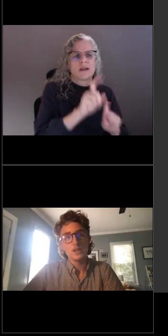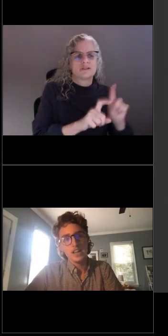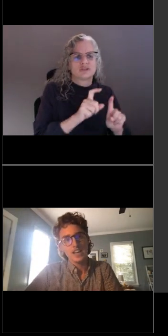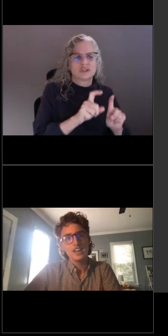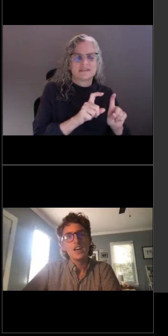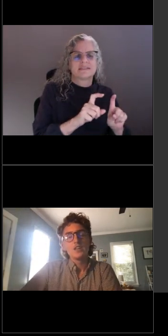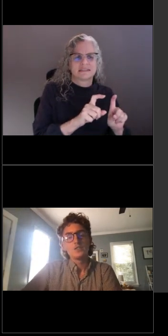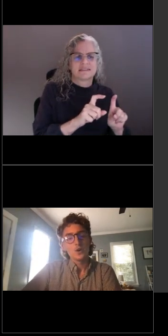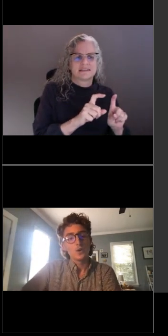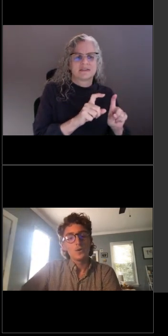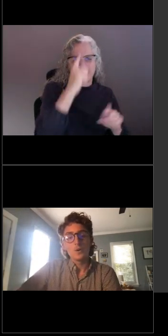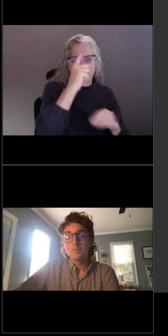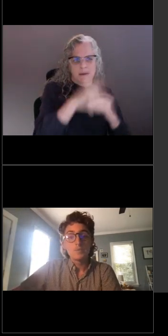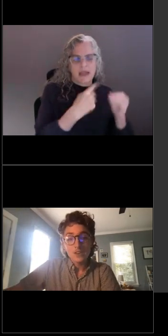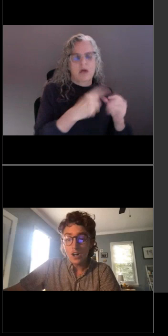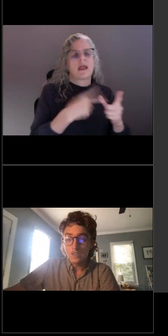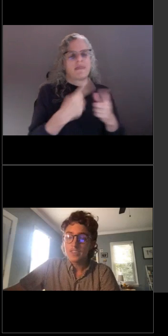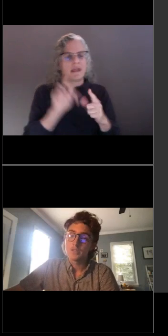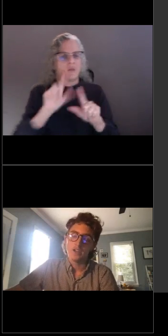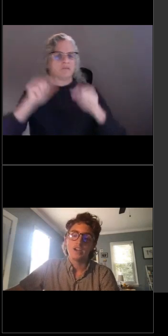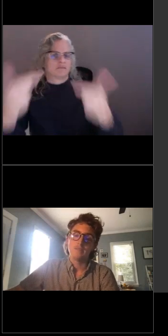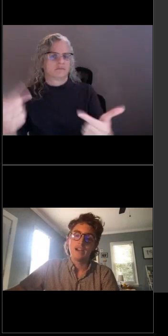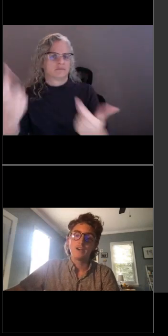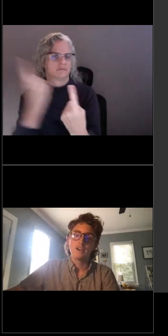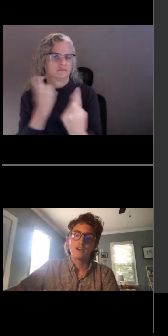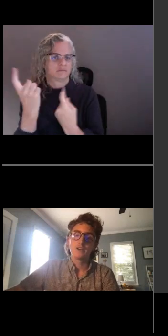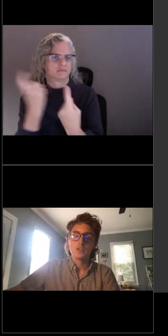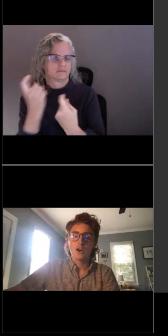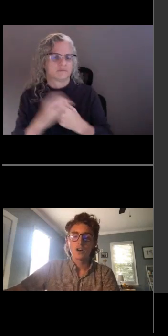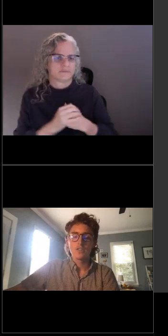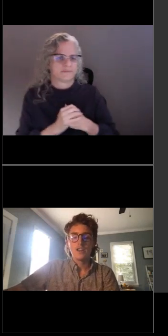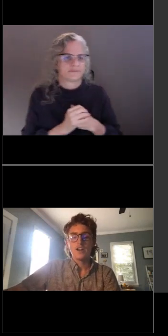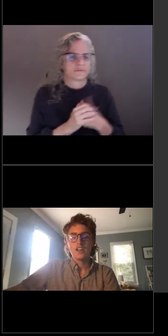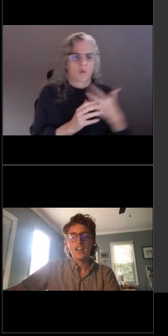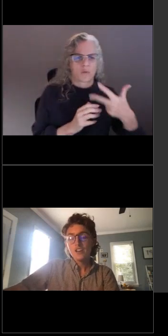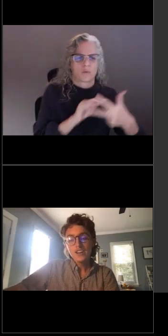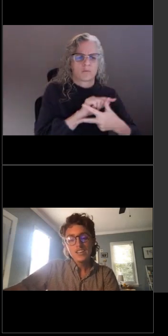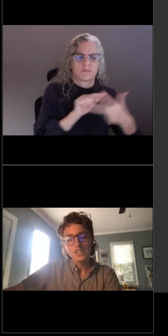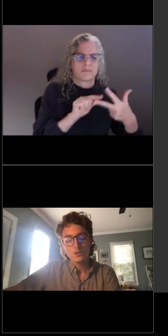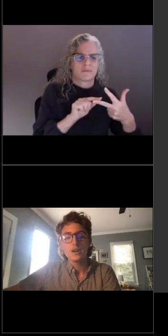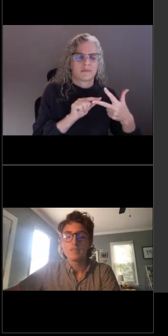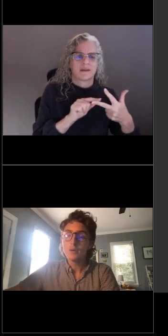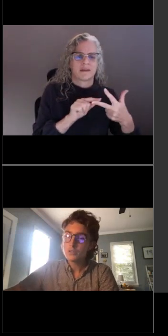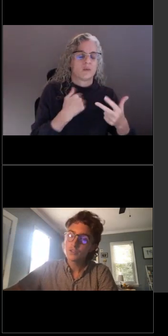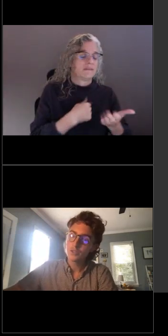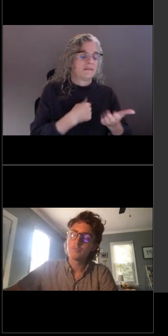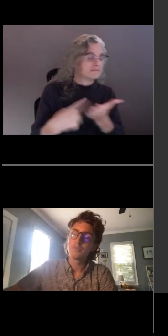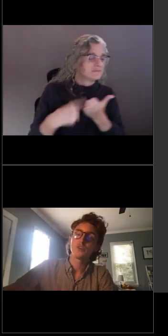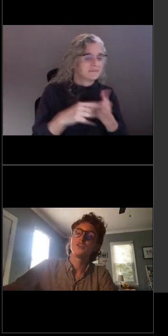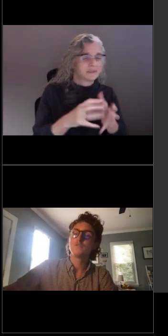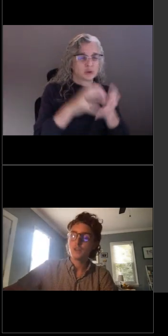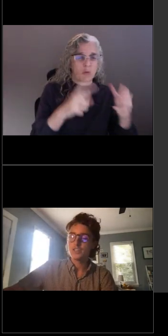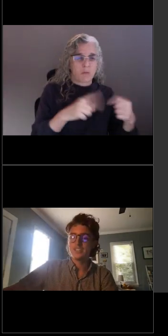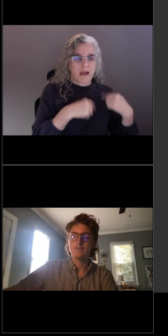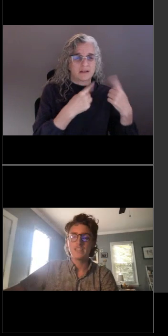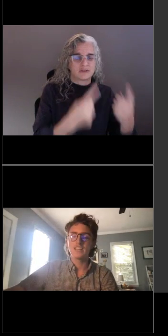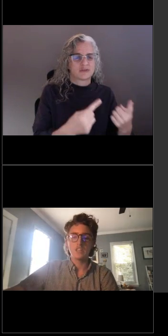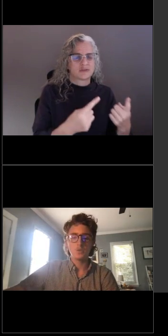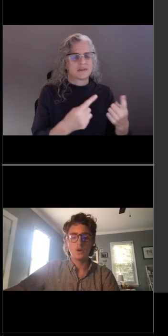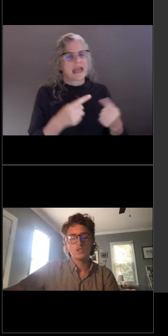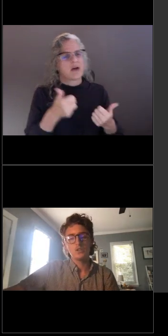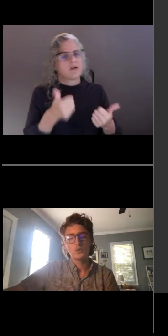for Q&A. So given all of the things we've talked about, are there areas that you think you have the most room to improve? Or